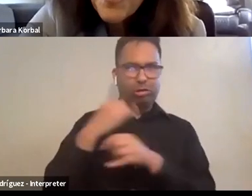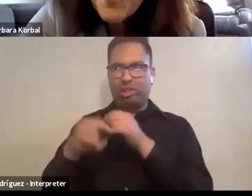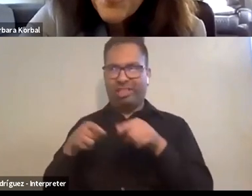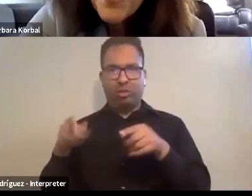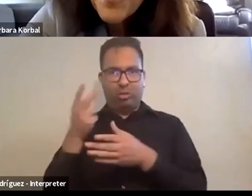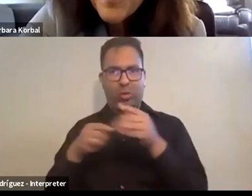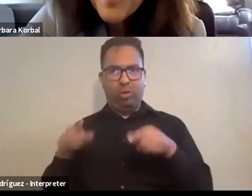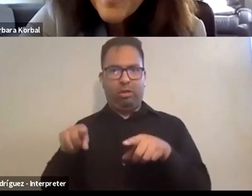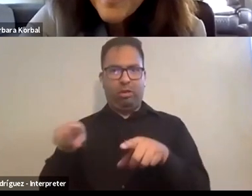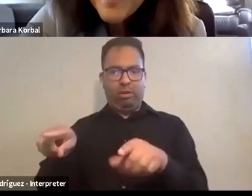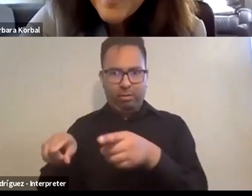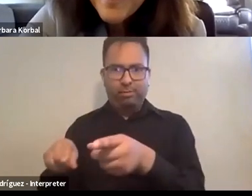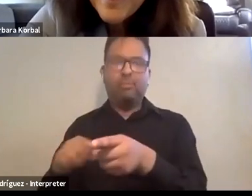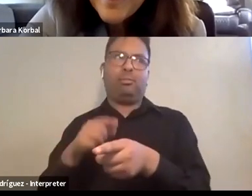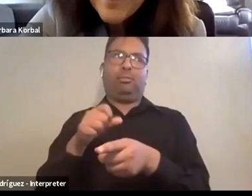mean,